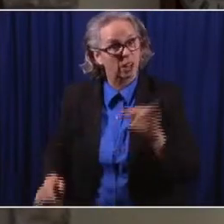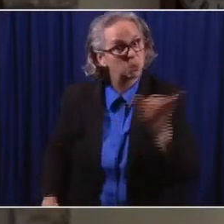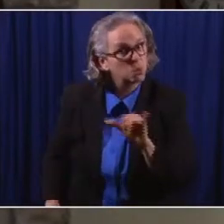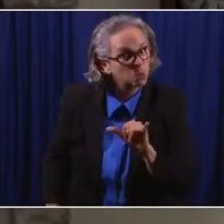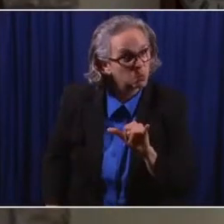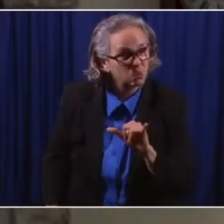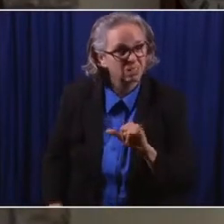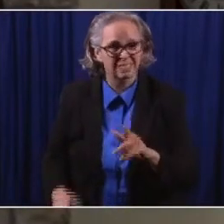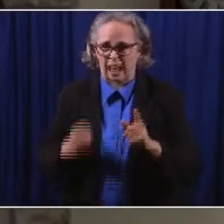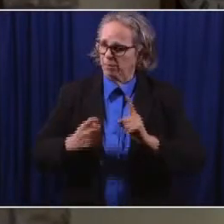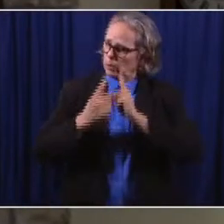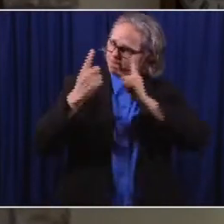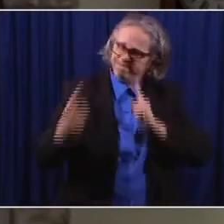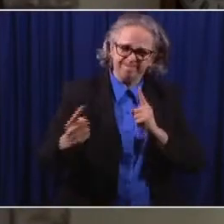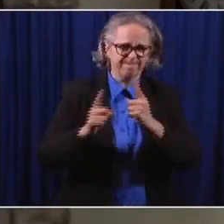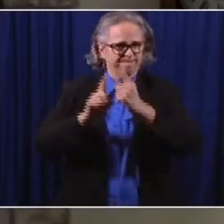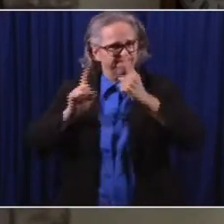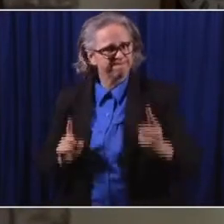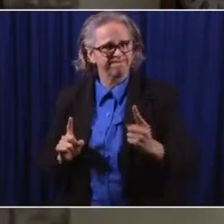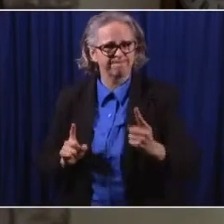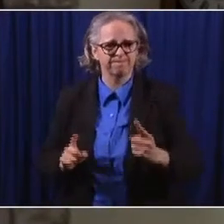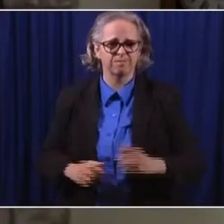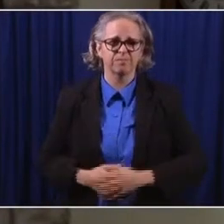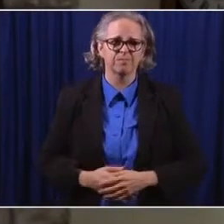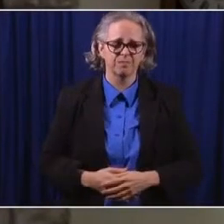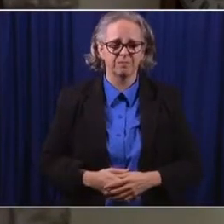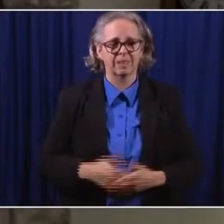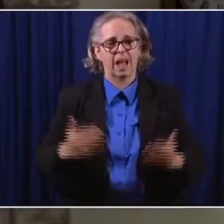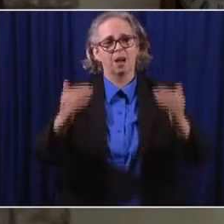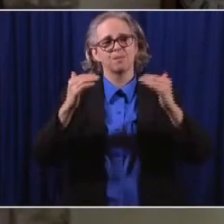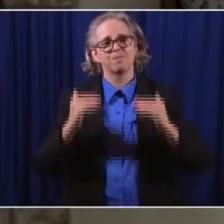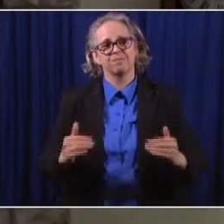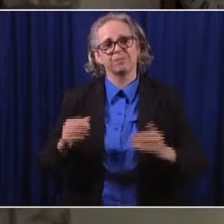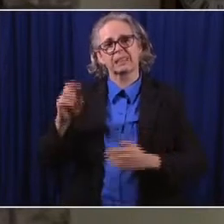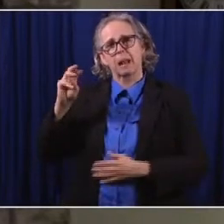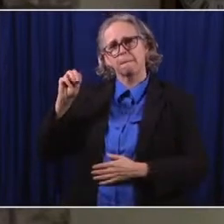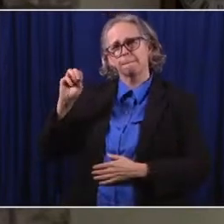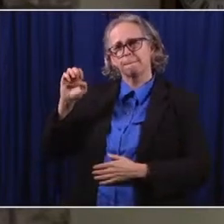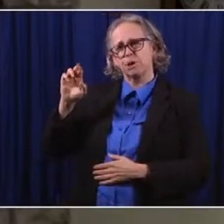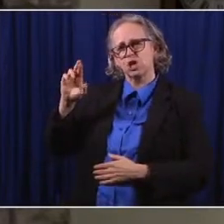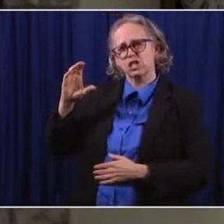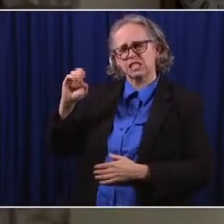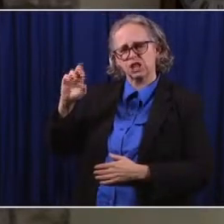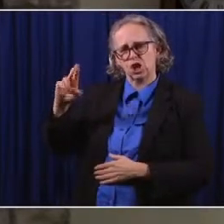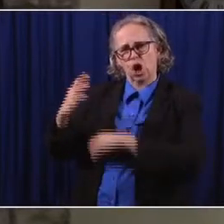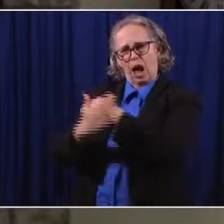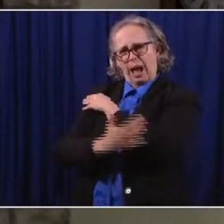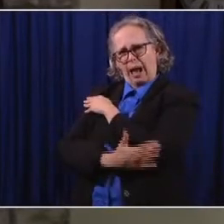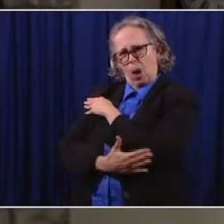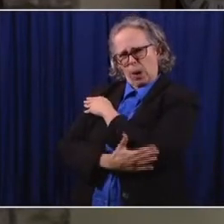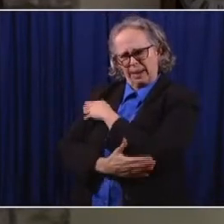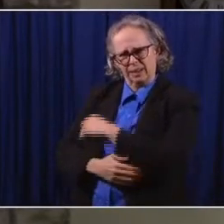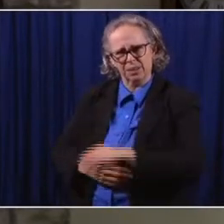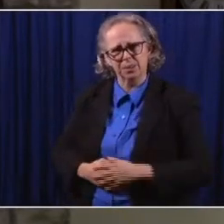social distance. Let's turn to Mercer County. Continues red this week. The county has had 72 new cases